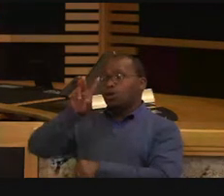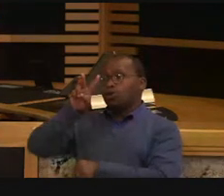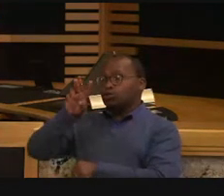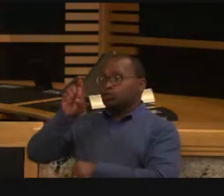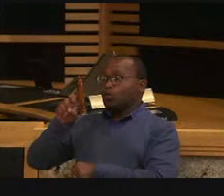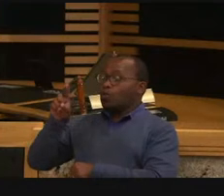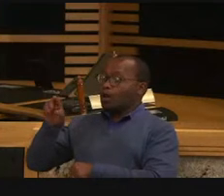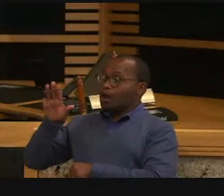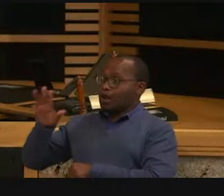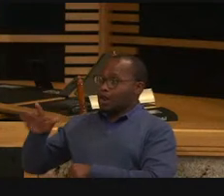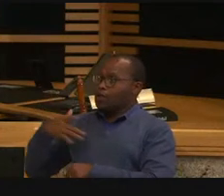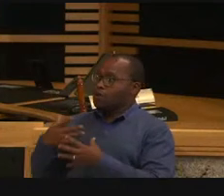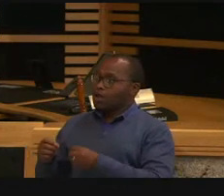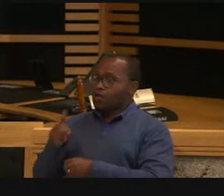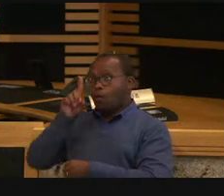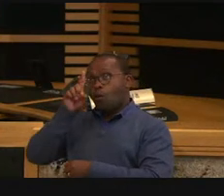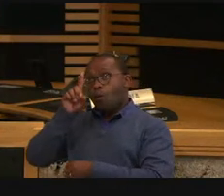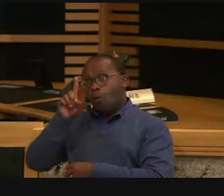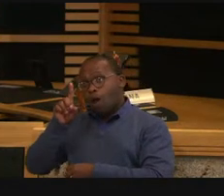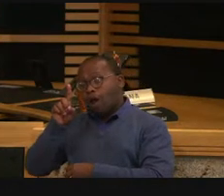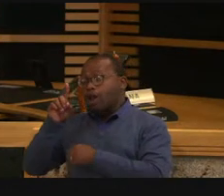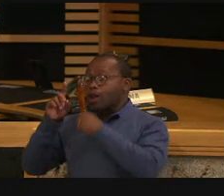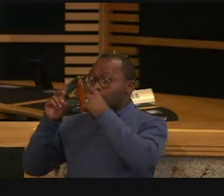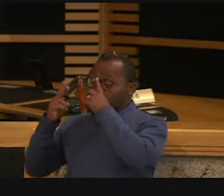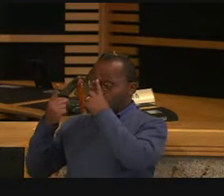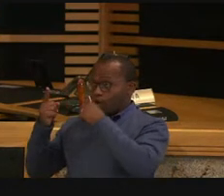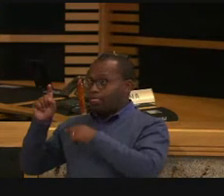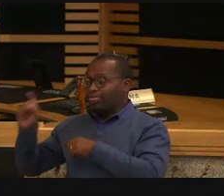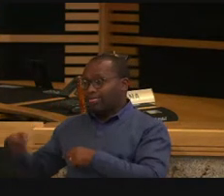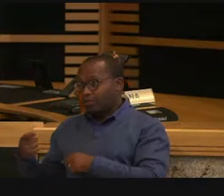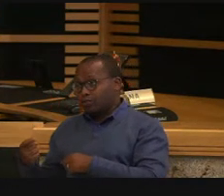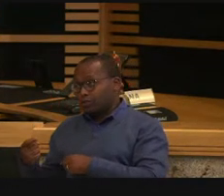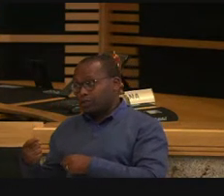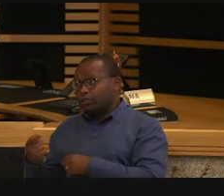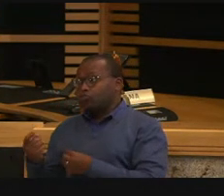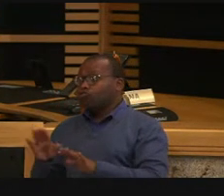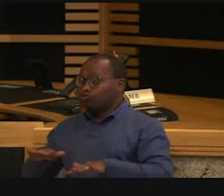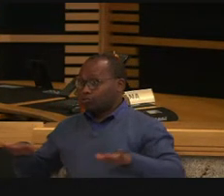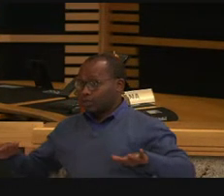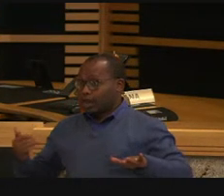9,707 beneficiaries. In 2020, we were at